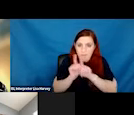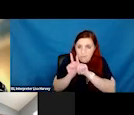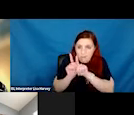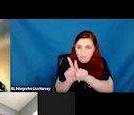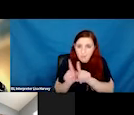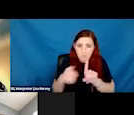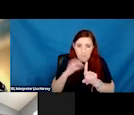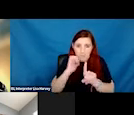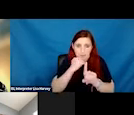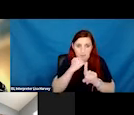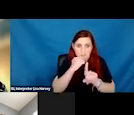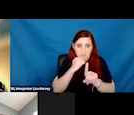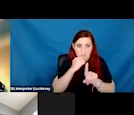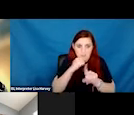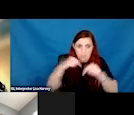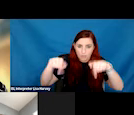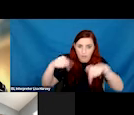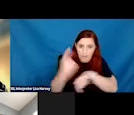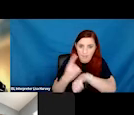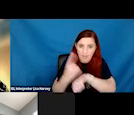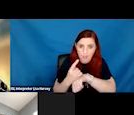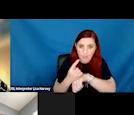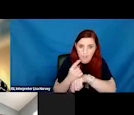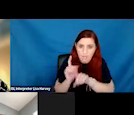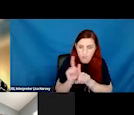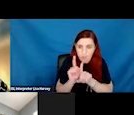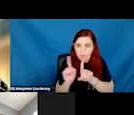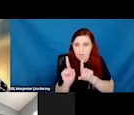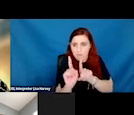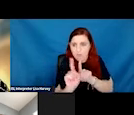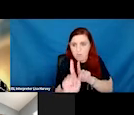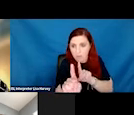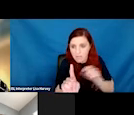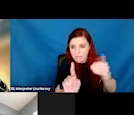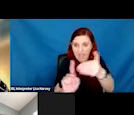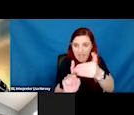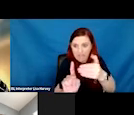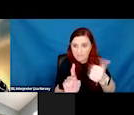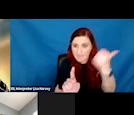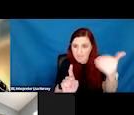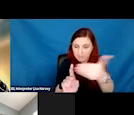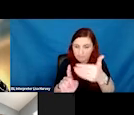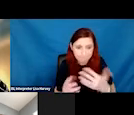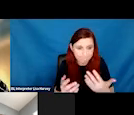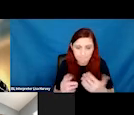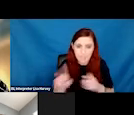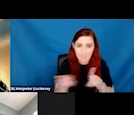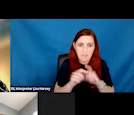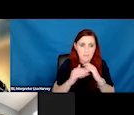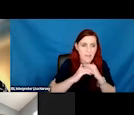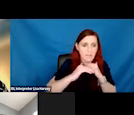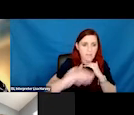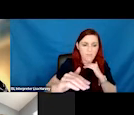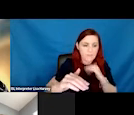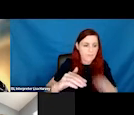truck was there, she was walking closer to the boundary wall. Again, level surfaces. Again, this is an area that's